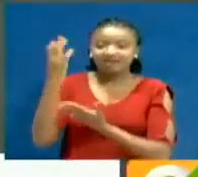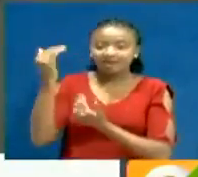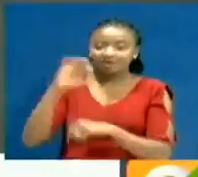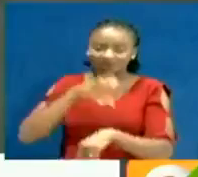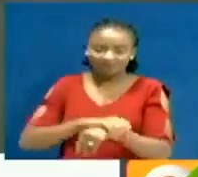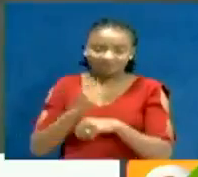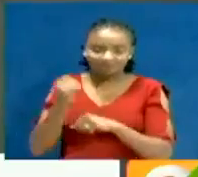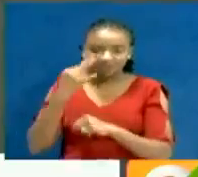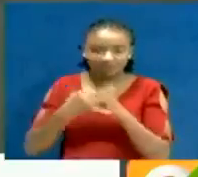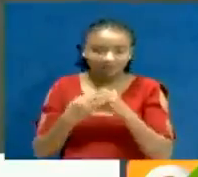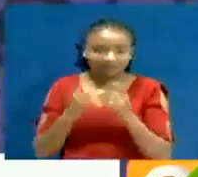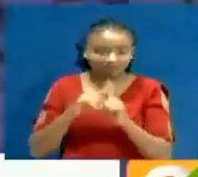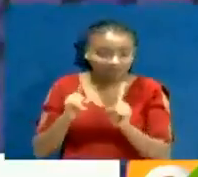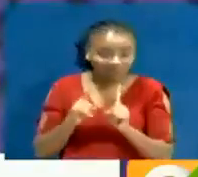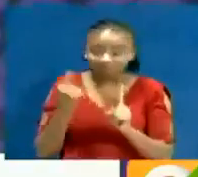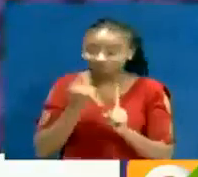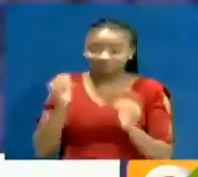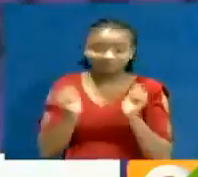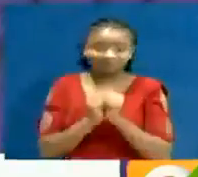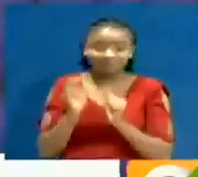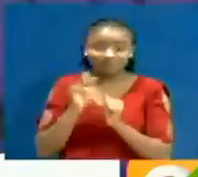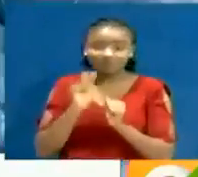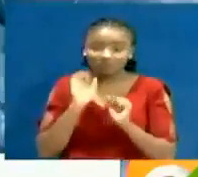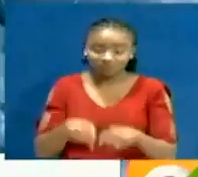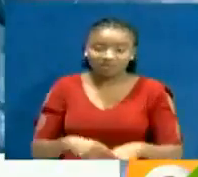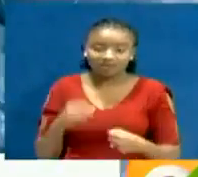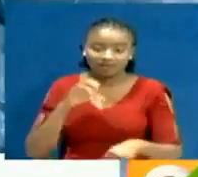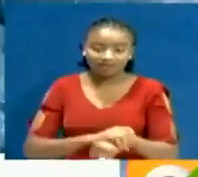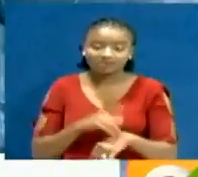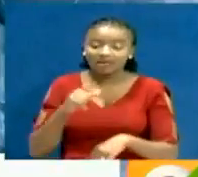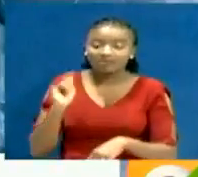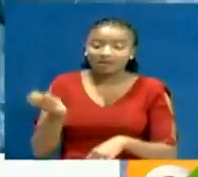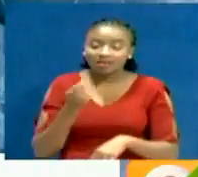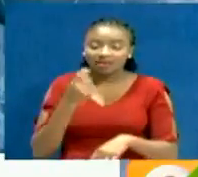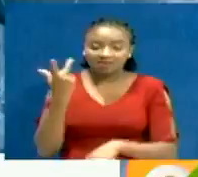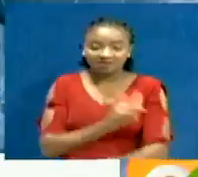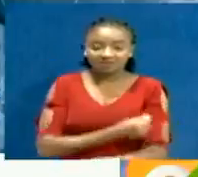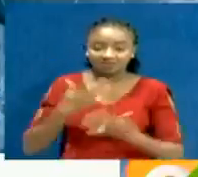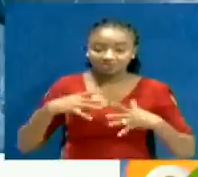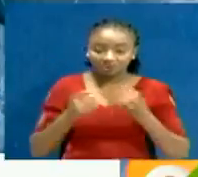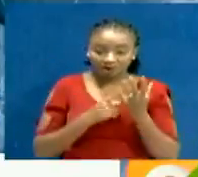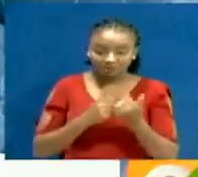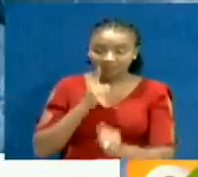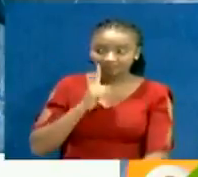close to Citizen TV indicate that only 10 million doses will be issued. Kenya has so far vaccinated